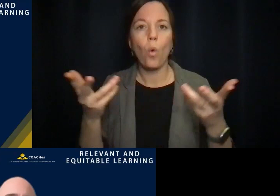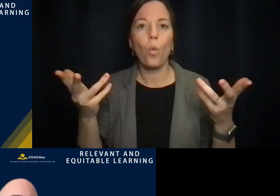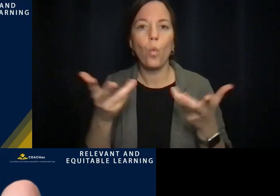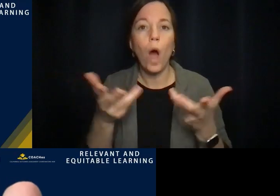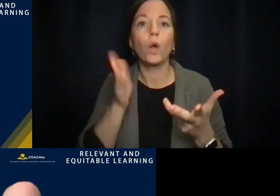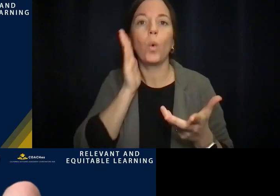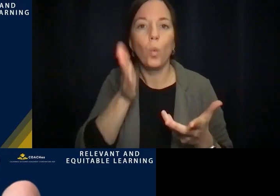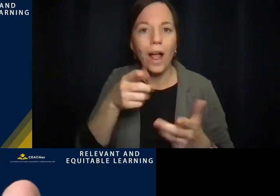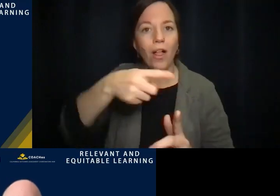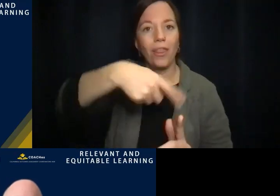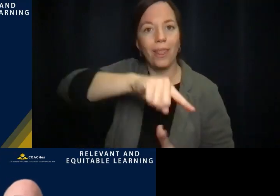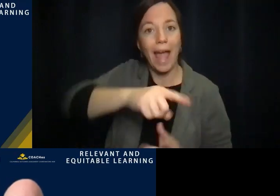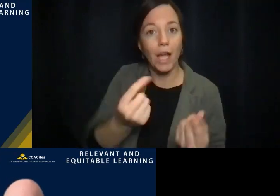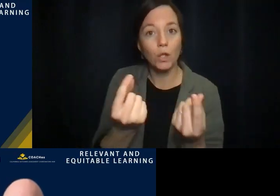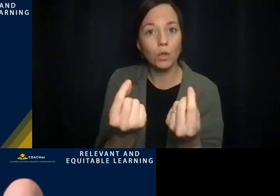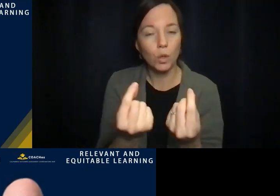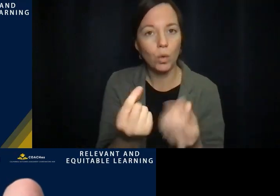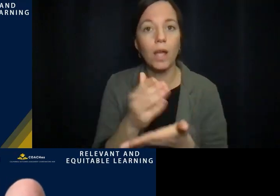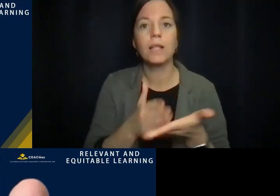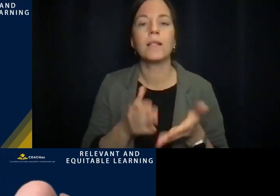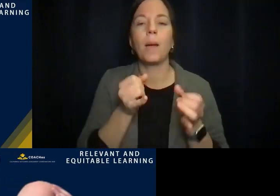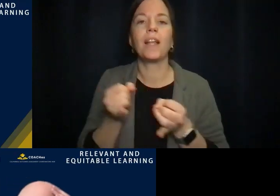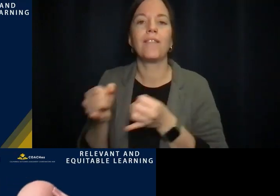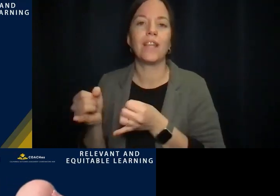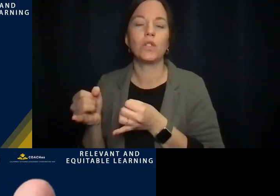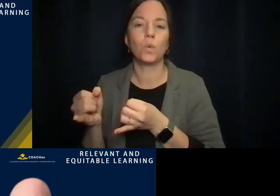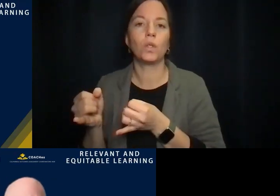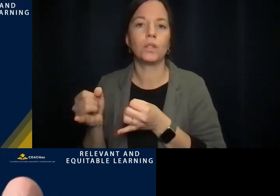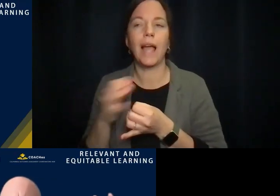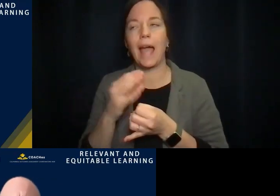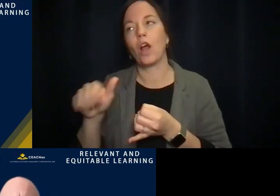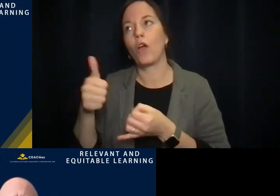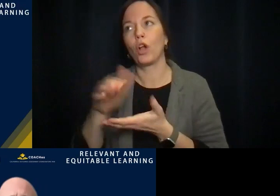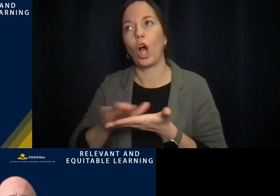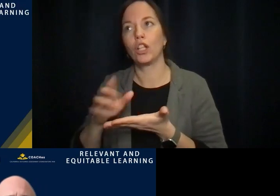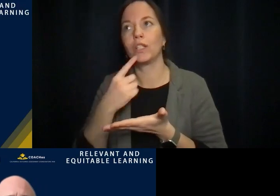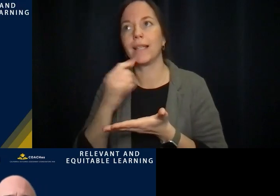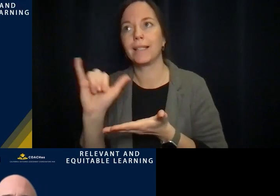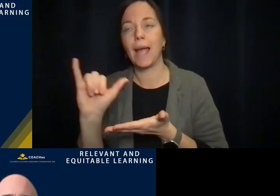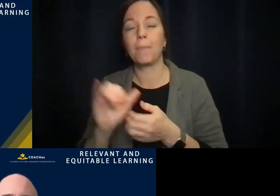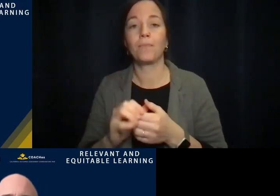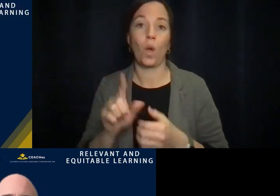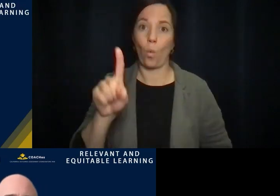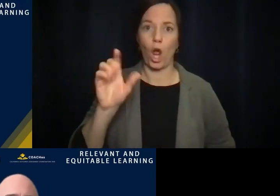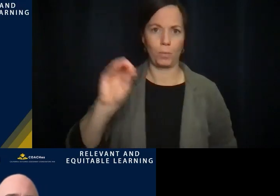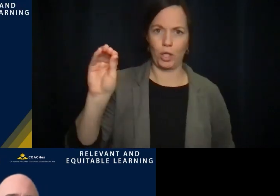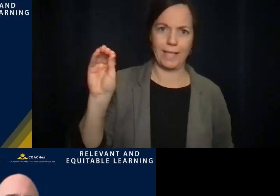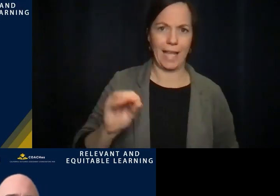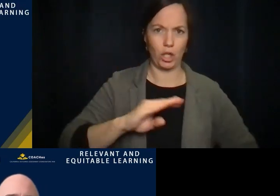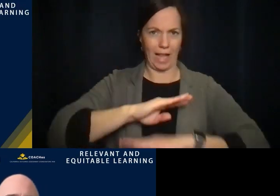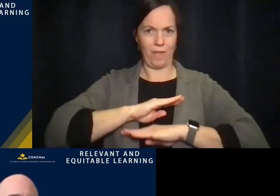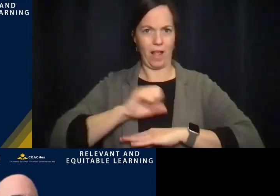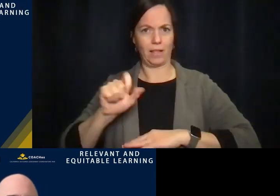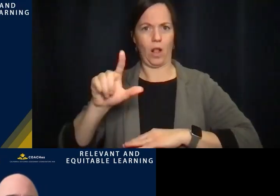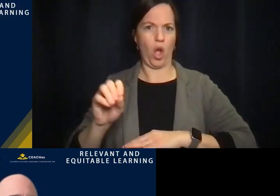what, and for some individuals, what I've heard, and like I said, I've worked with many colleges, well, 100% of our students are meeting the SLOs, I'm gonna do